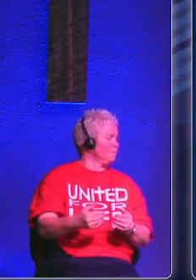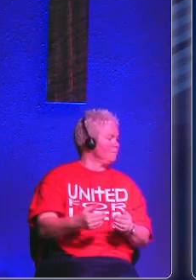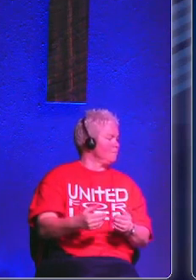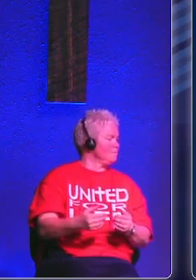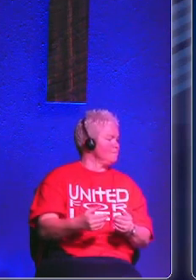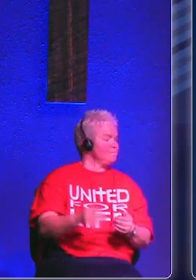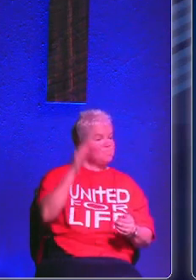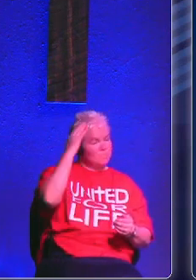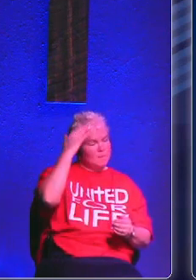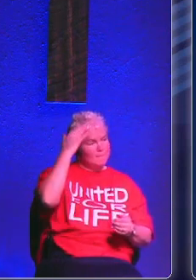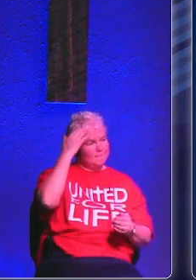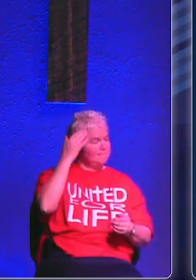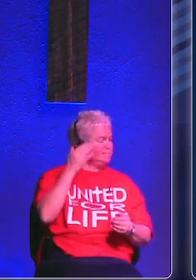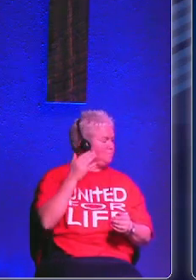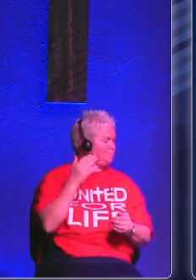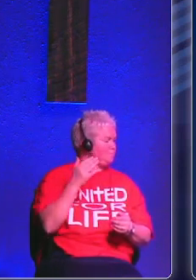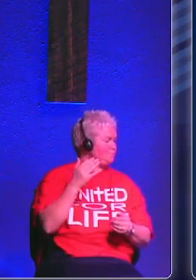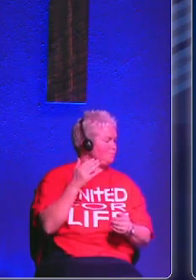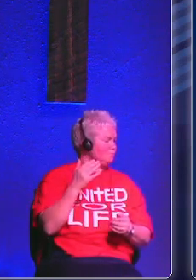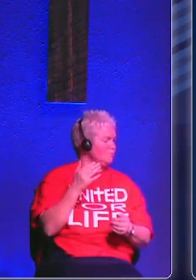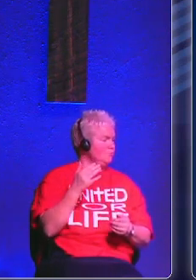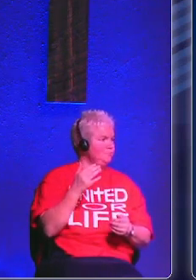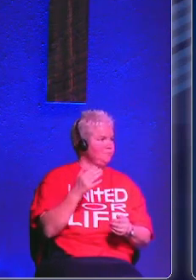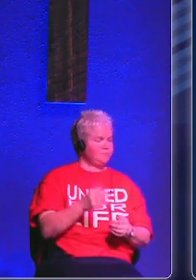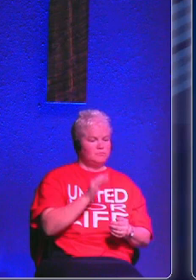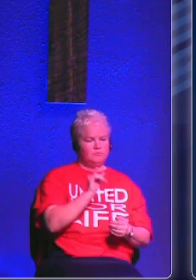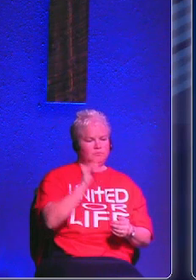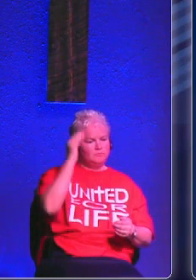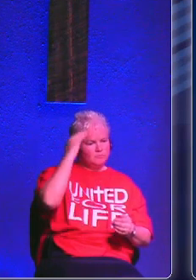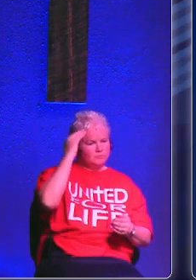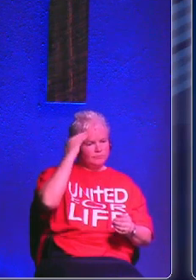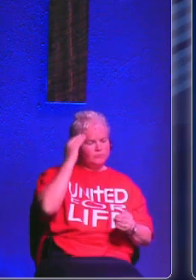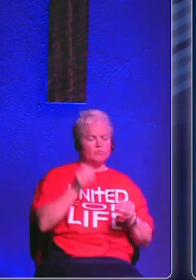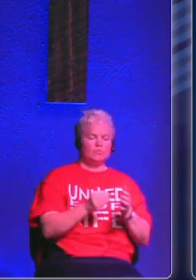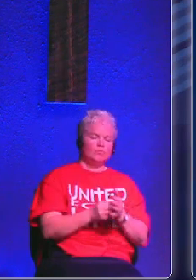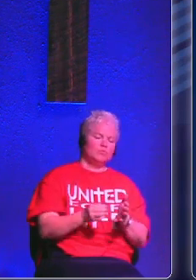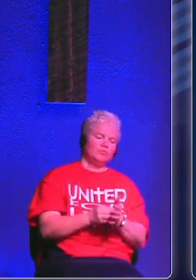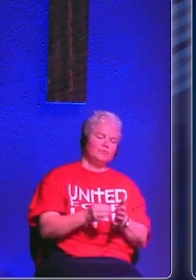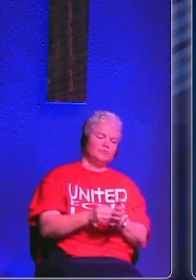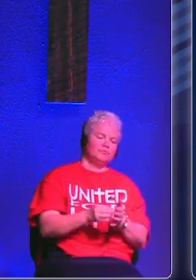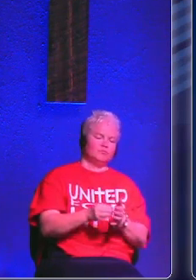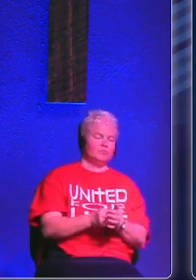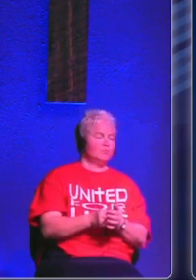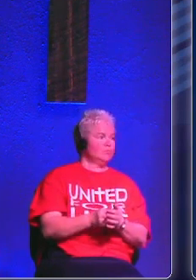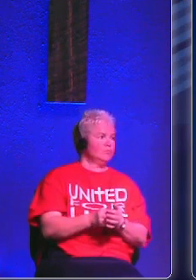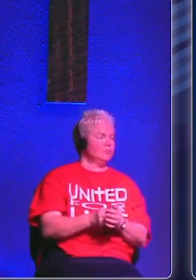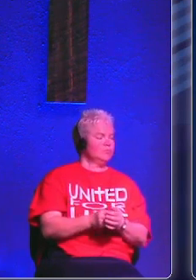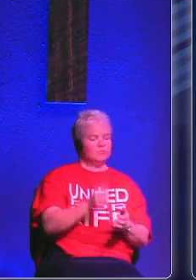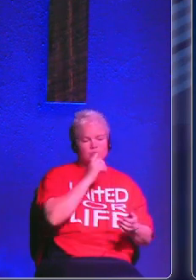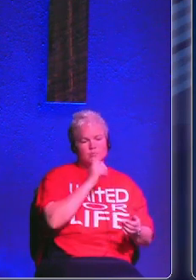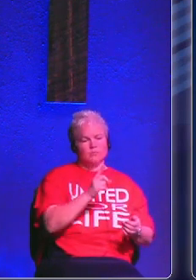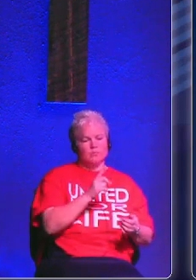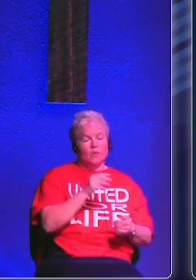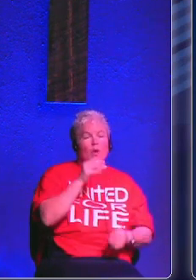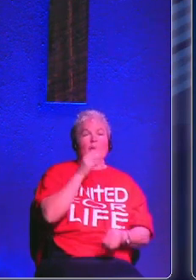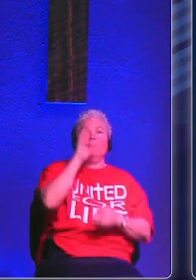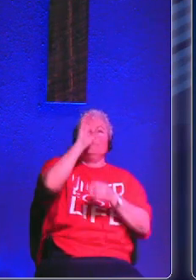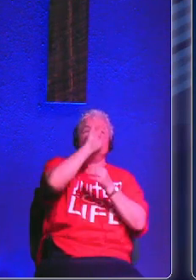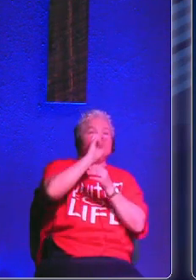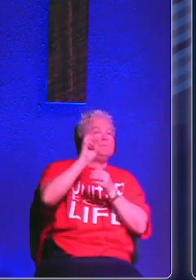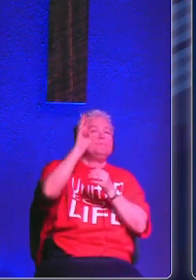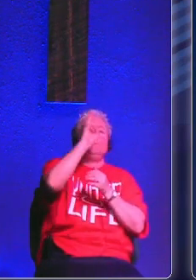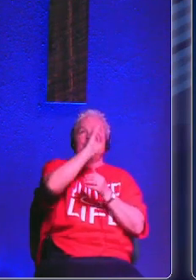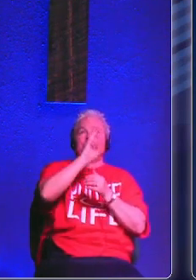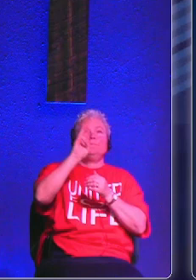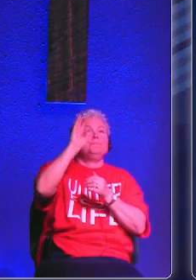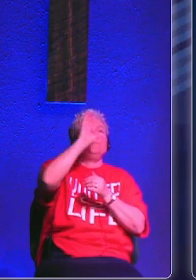Here's something else to think about. And I thought about this one a lot, and it dawned on me, and I really pondered on this